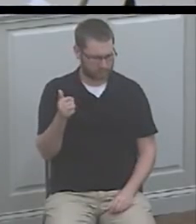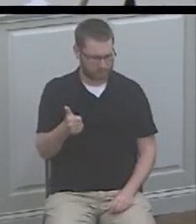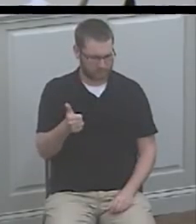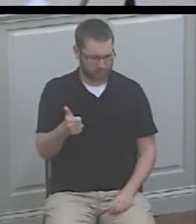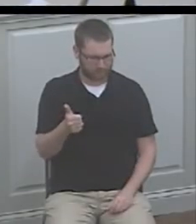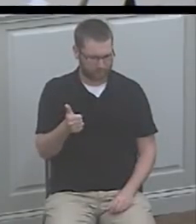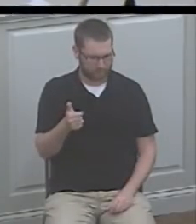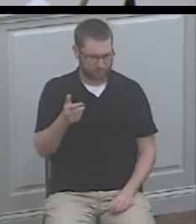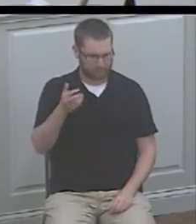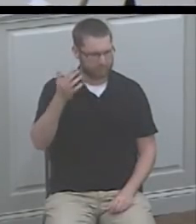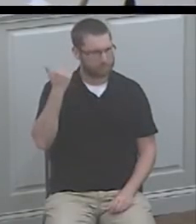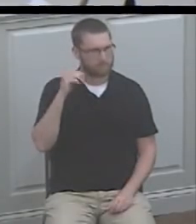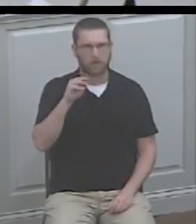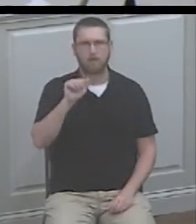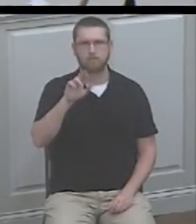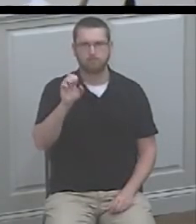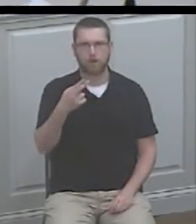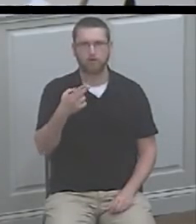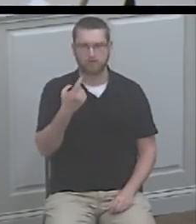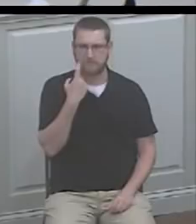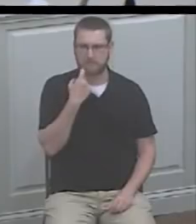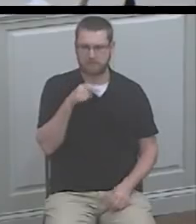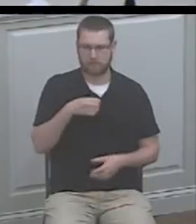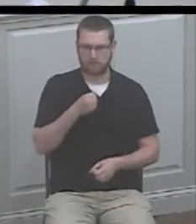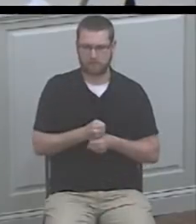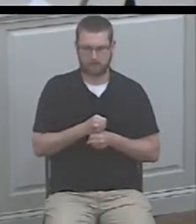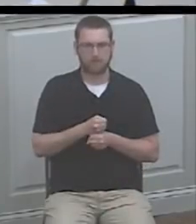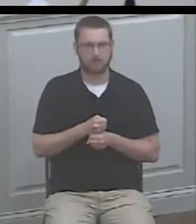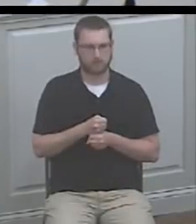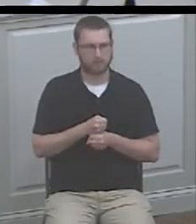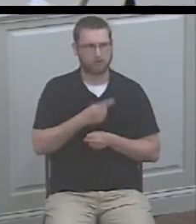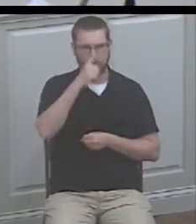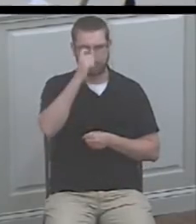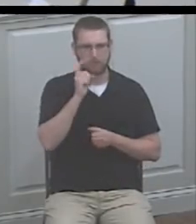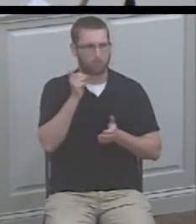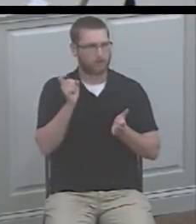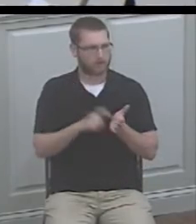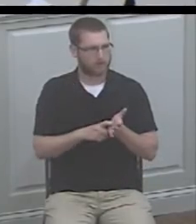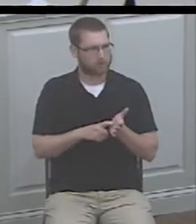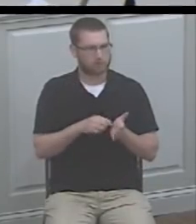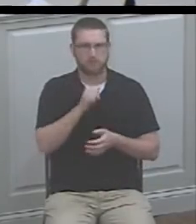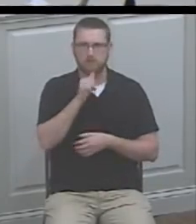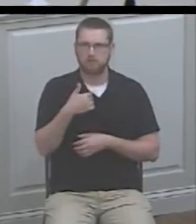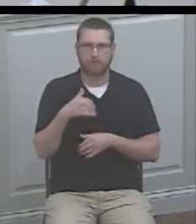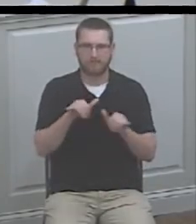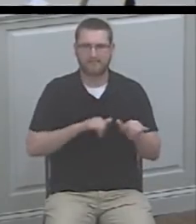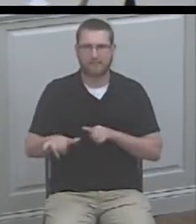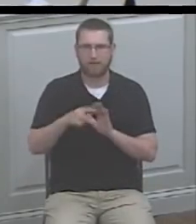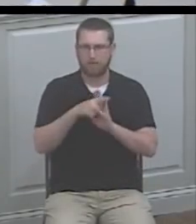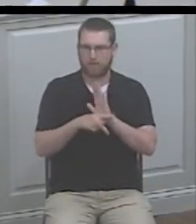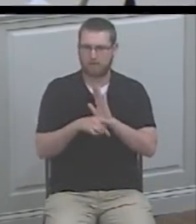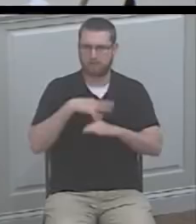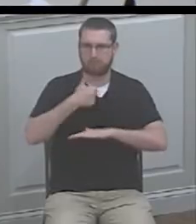I believe, in March of this year, due to the recognition that there was not a standard